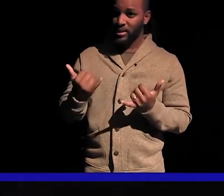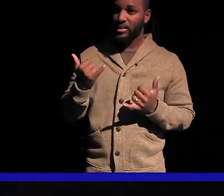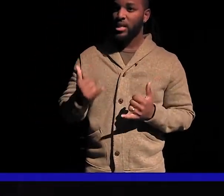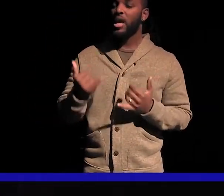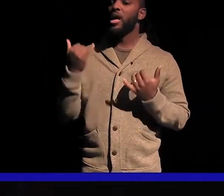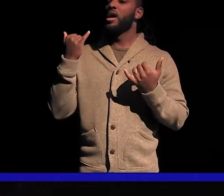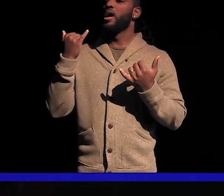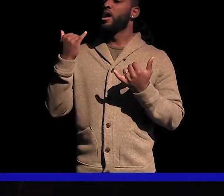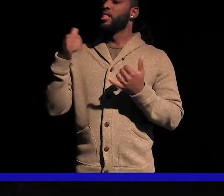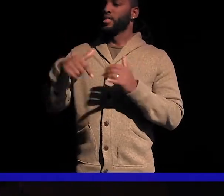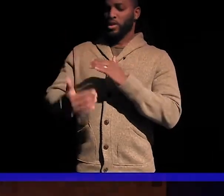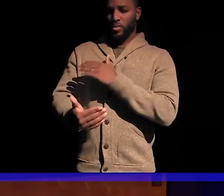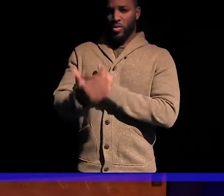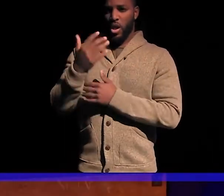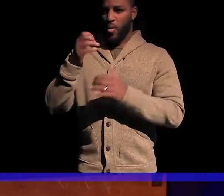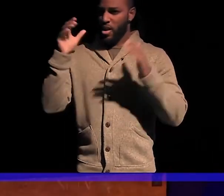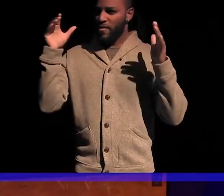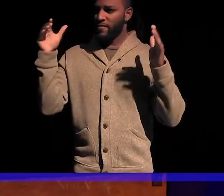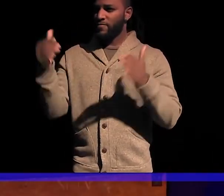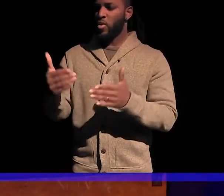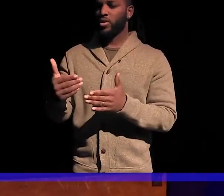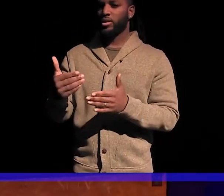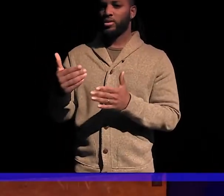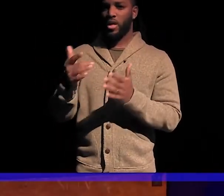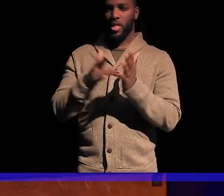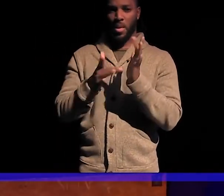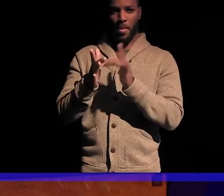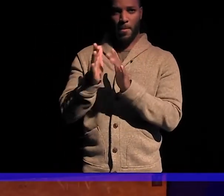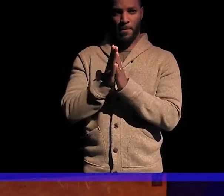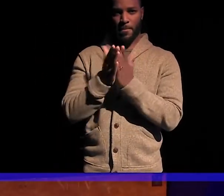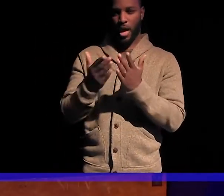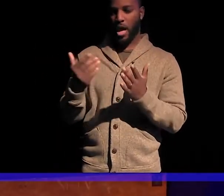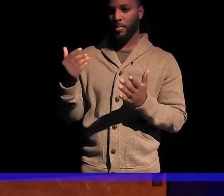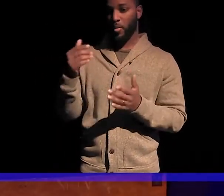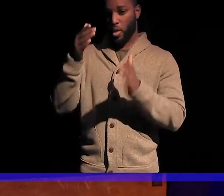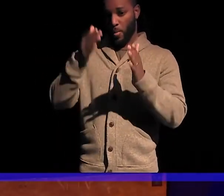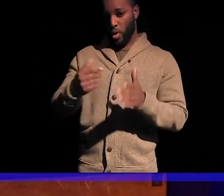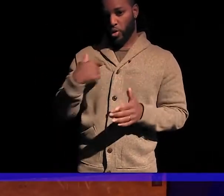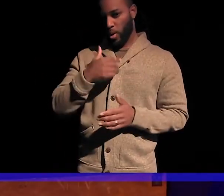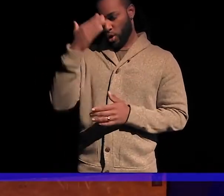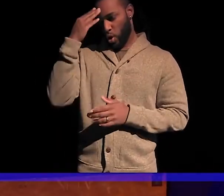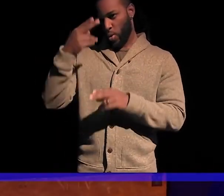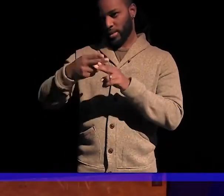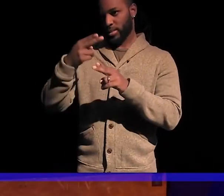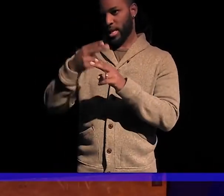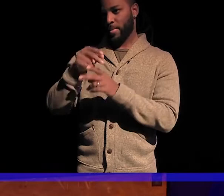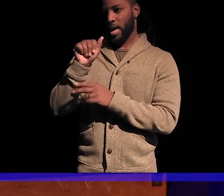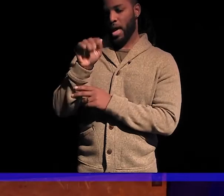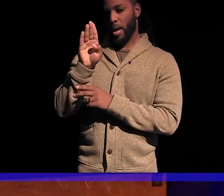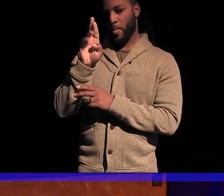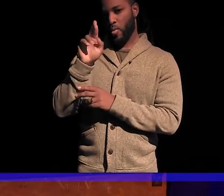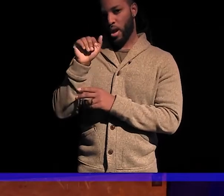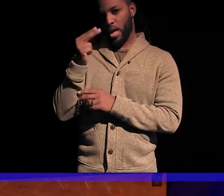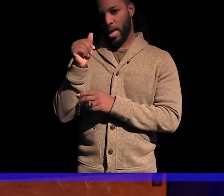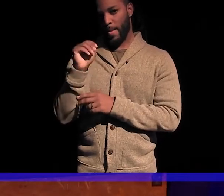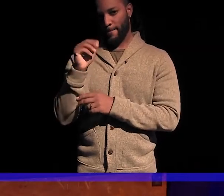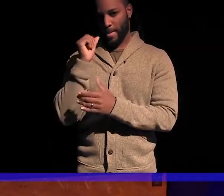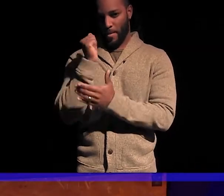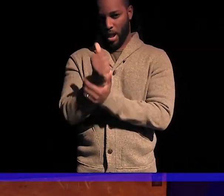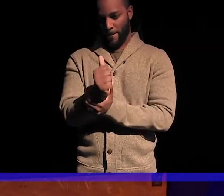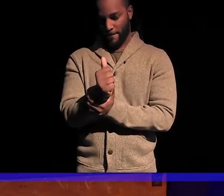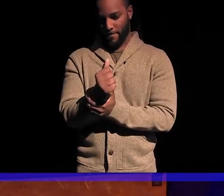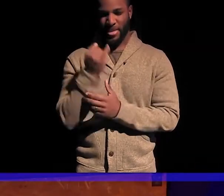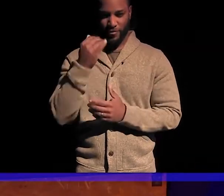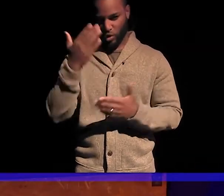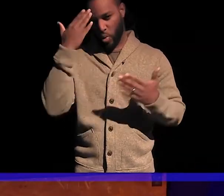this morning to a character in the Bible that we will know as Abraham. Some of you might know this story, but if you haven't, I want to give you the